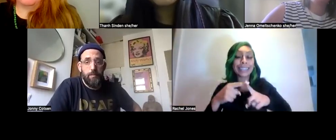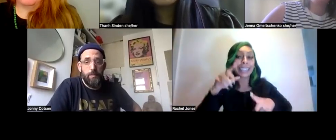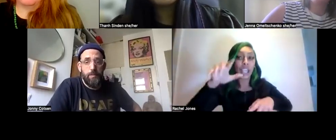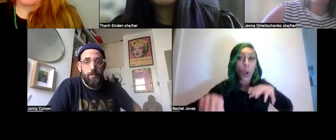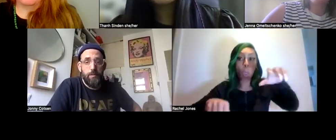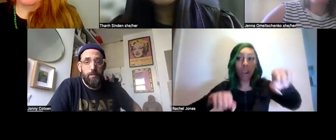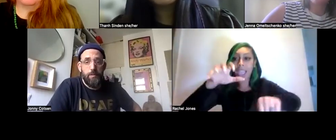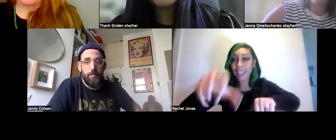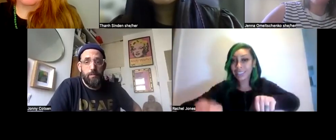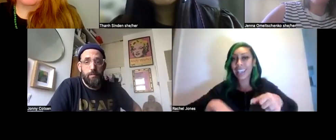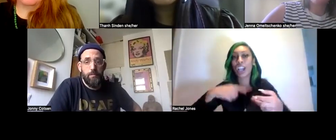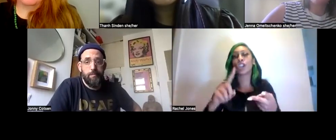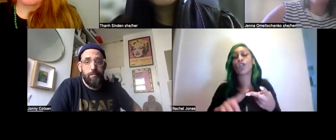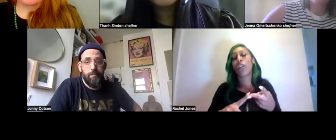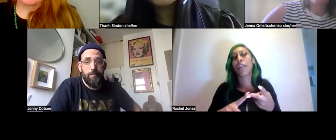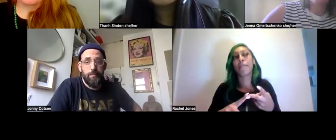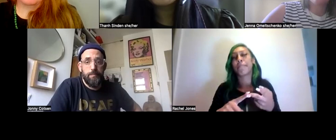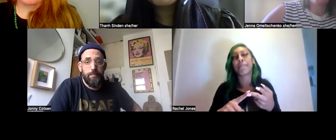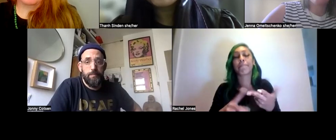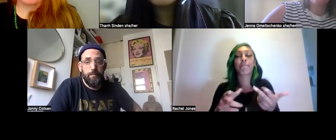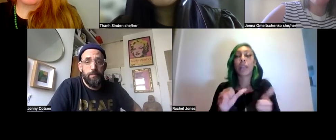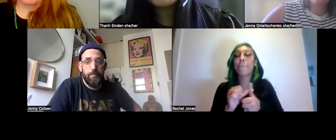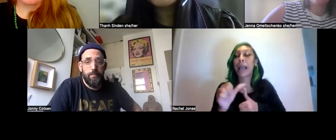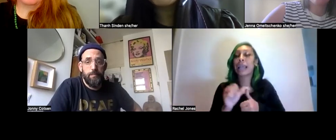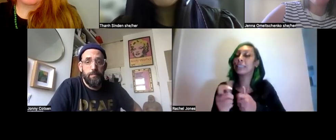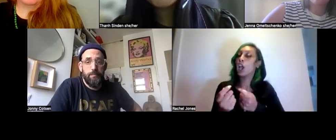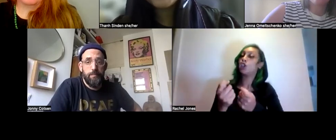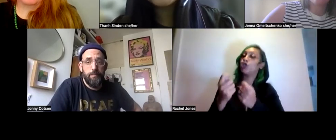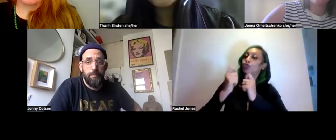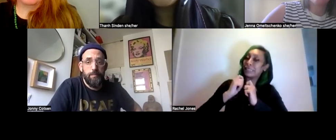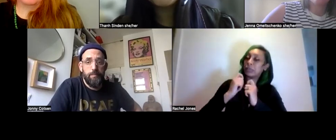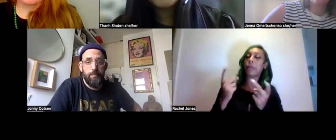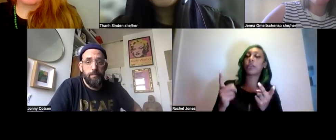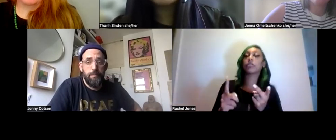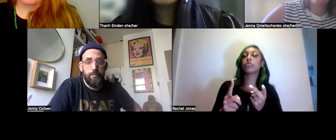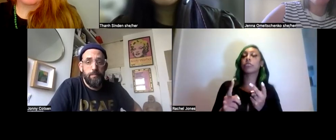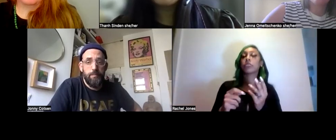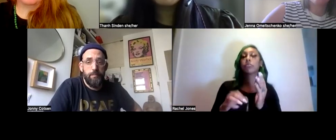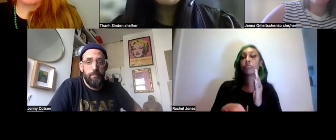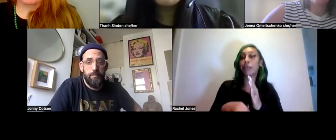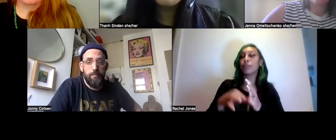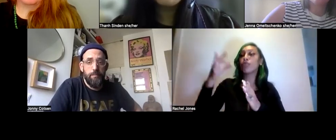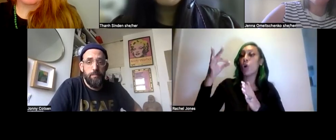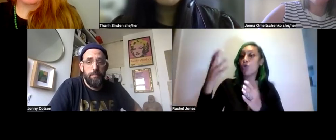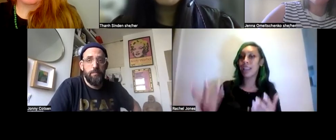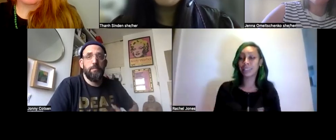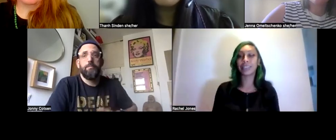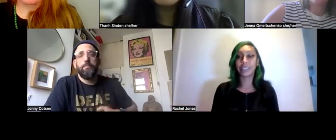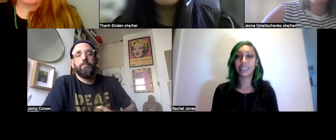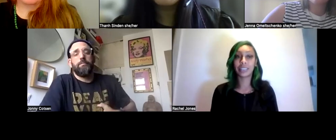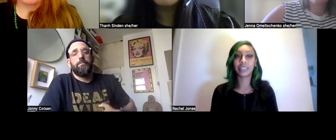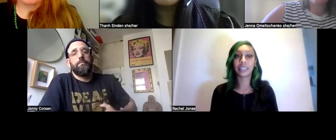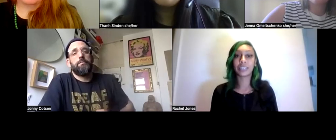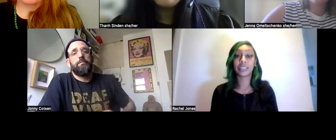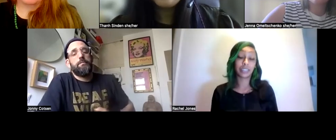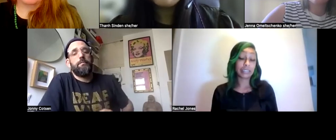and better, you know, treatment and conditions and progress in particular for